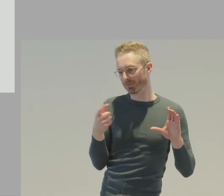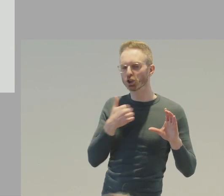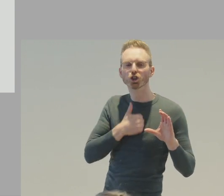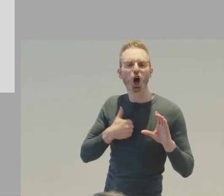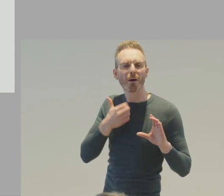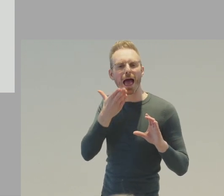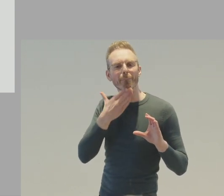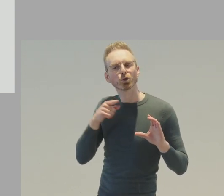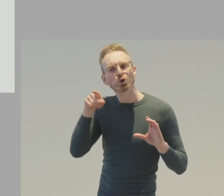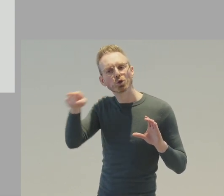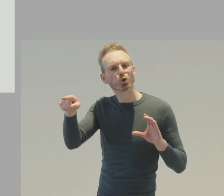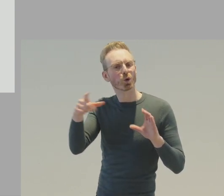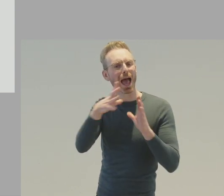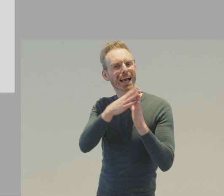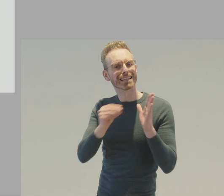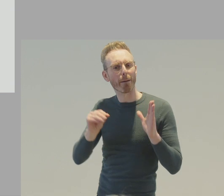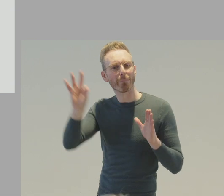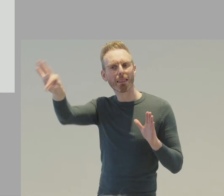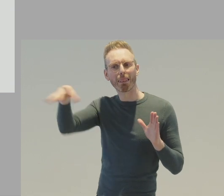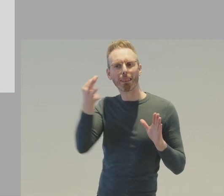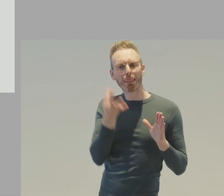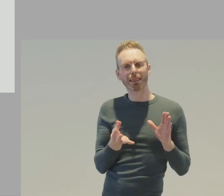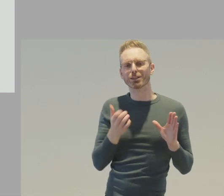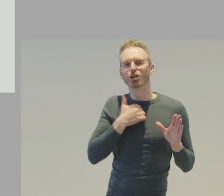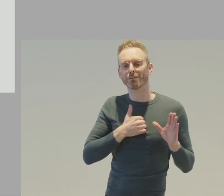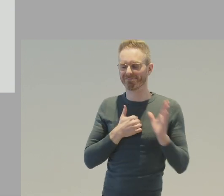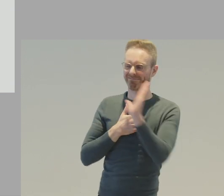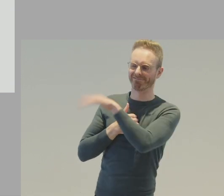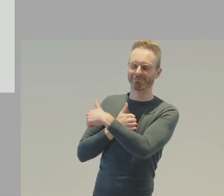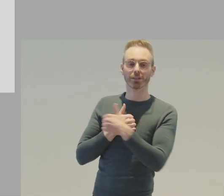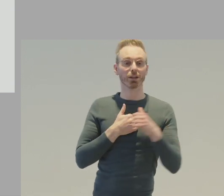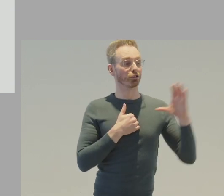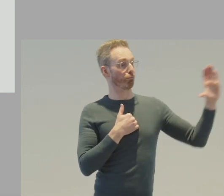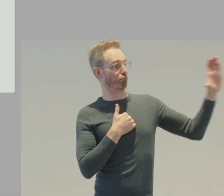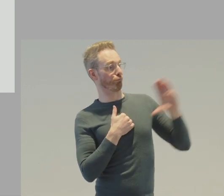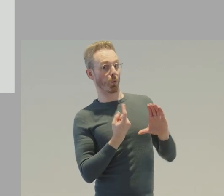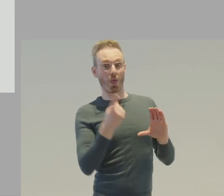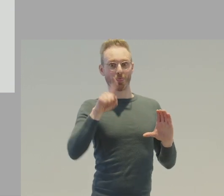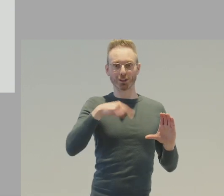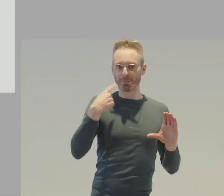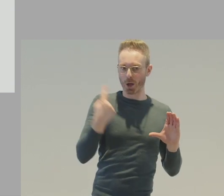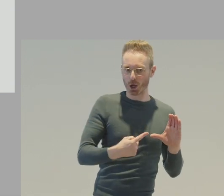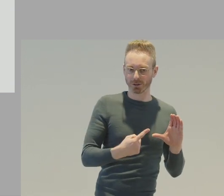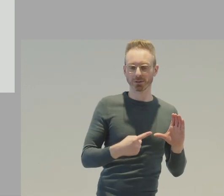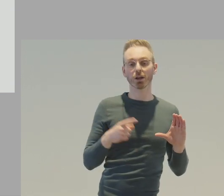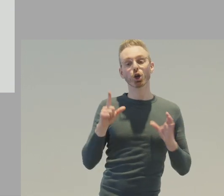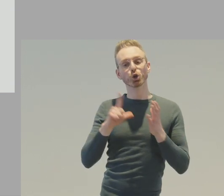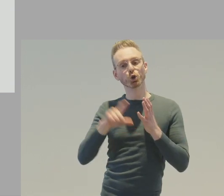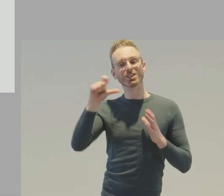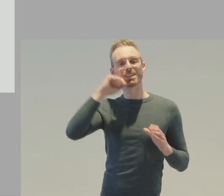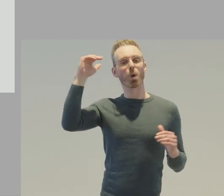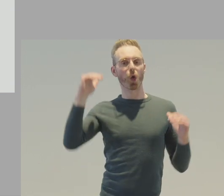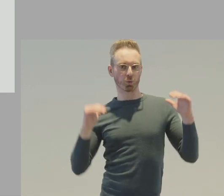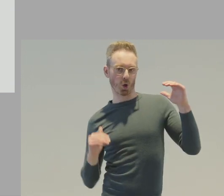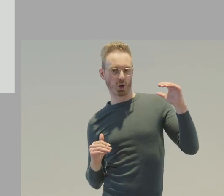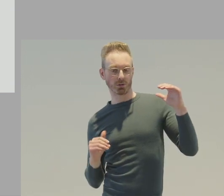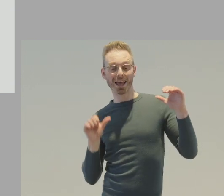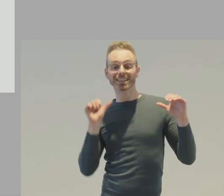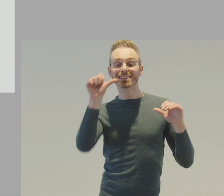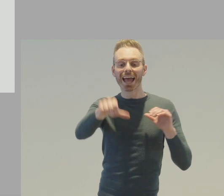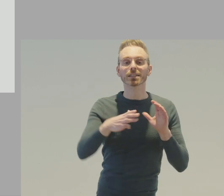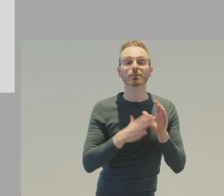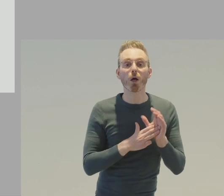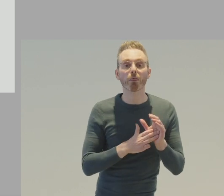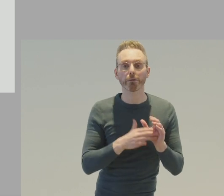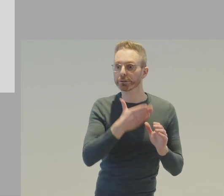Nice. So 1 month her universal credit is going to go down, but the next month as an actor, she actually doesn't have any work. That's okay. Her universal credit